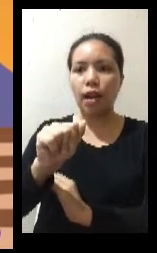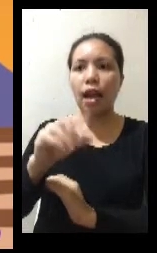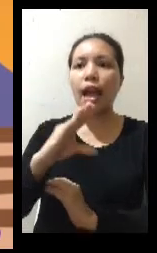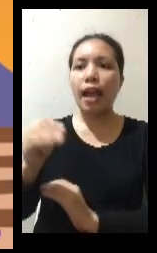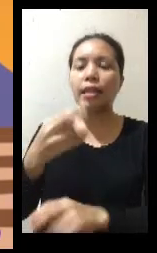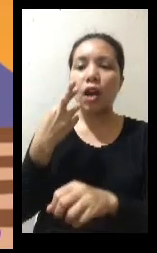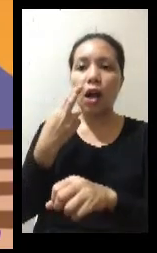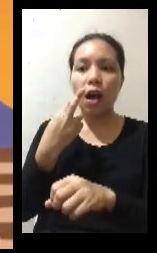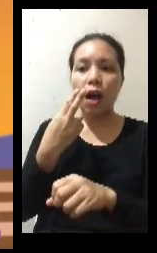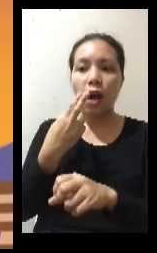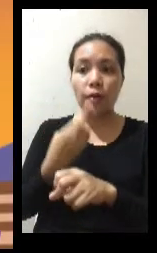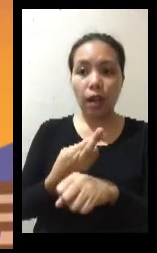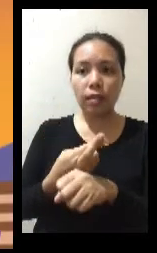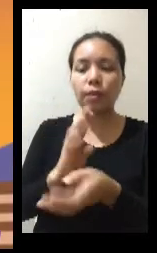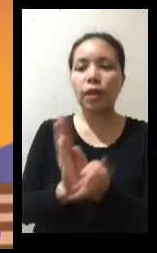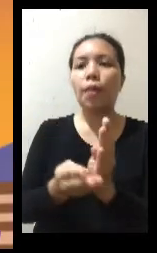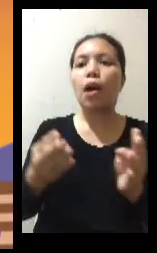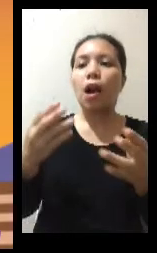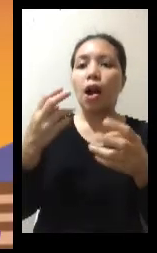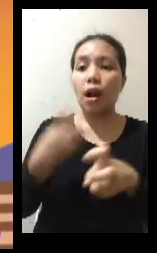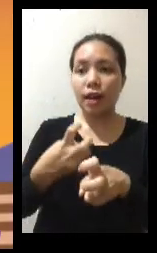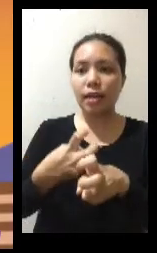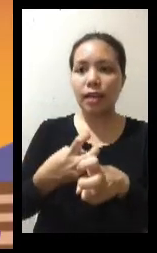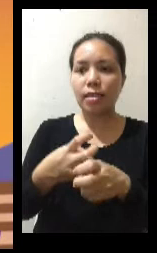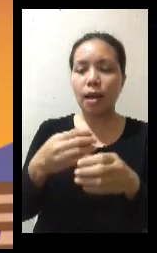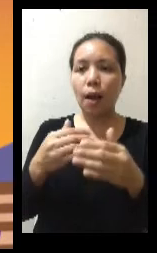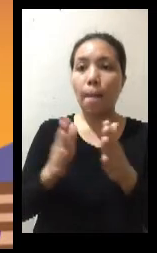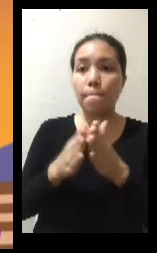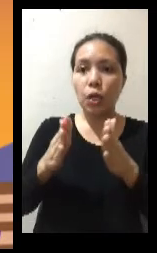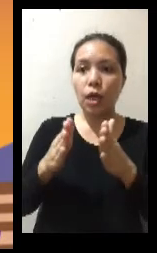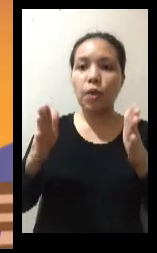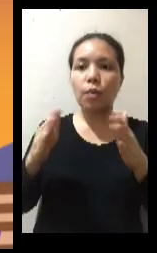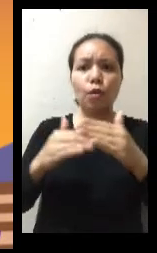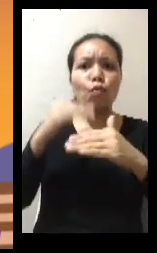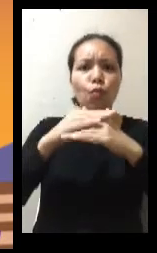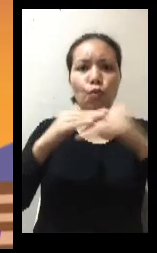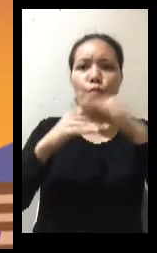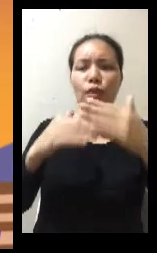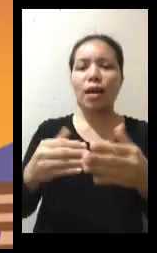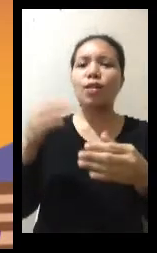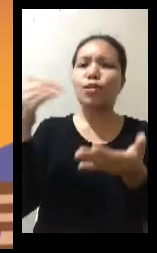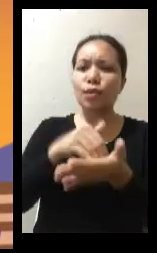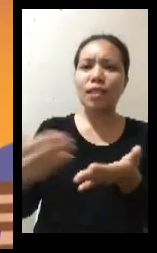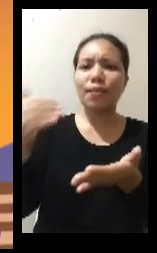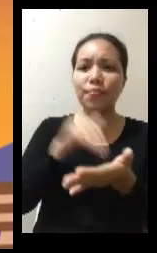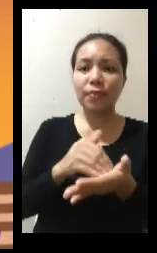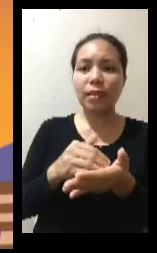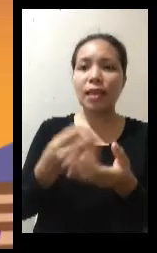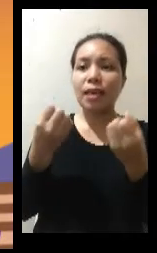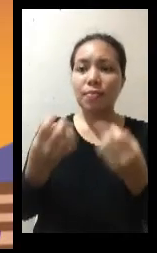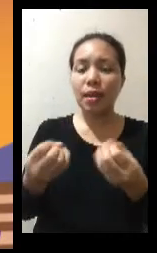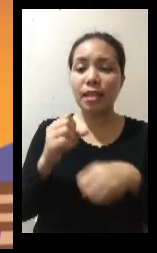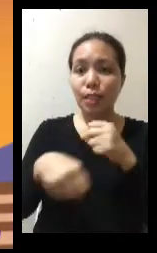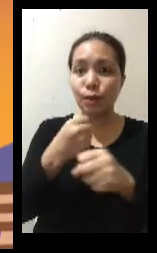surface and become lava. As lava flows cool and harden, they make the volcano bigger. Note that these processes